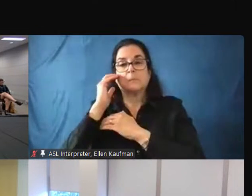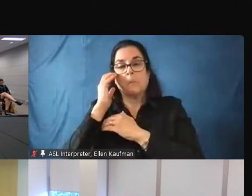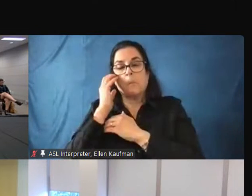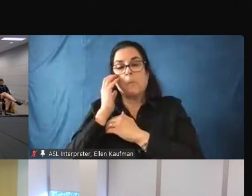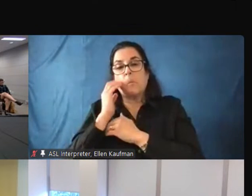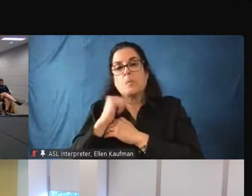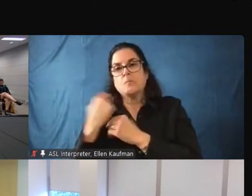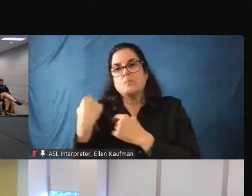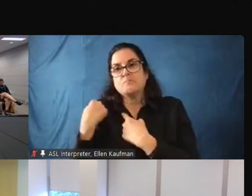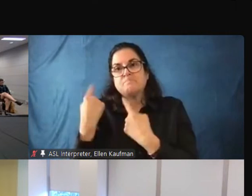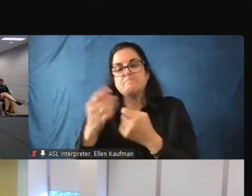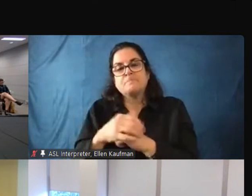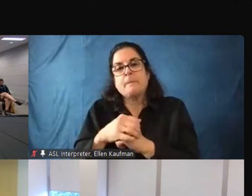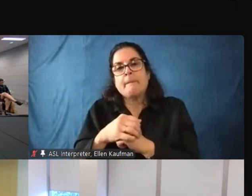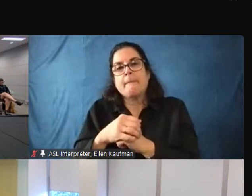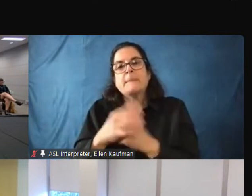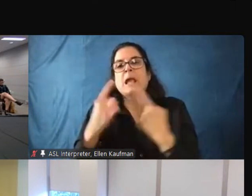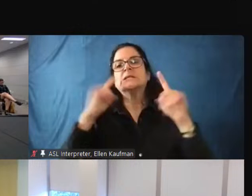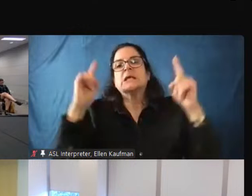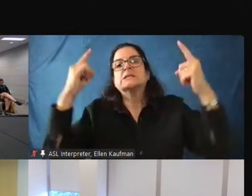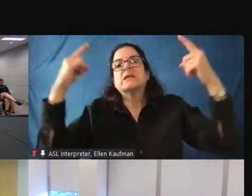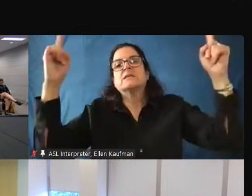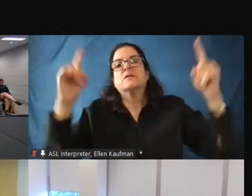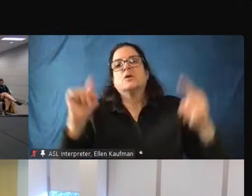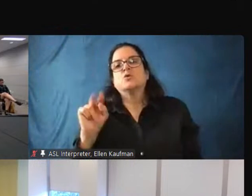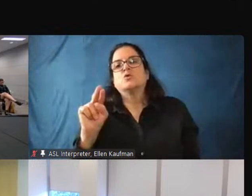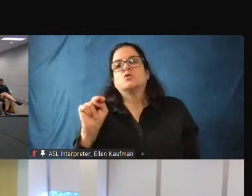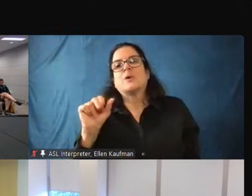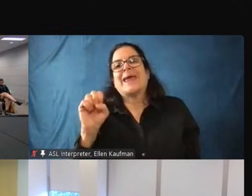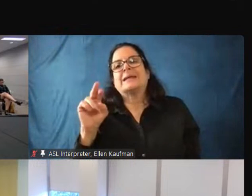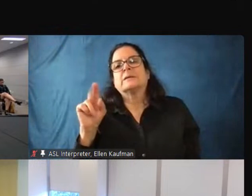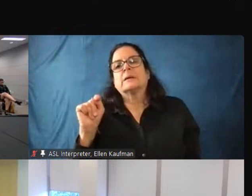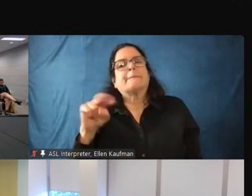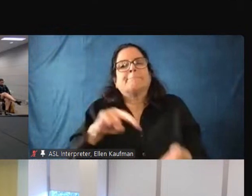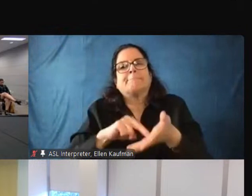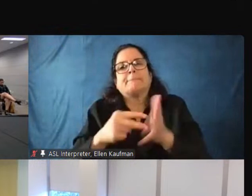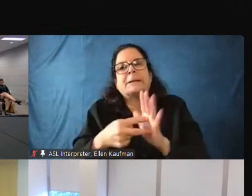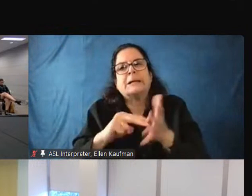successful transit means. Historically, that